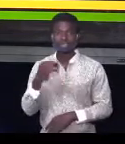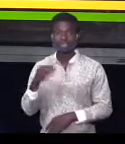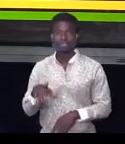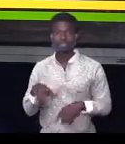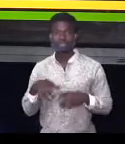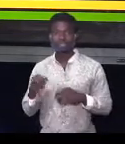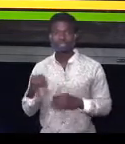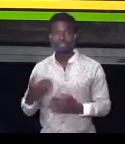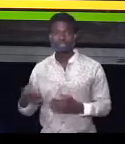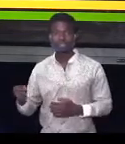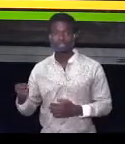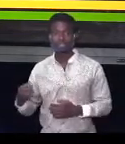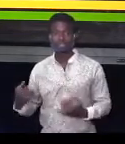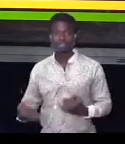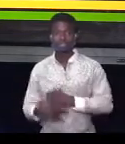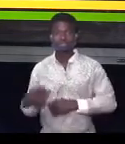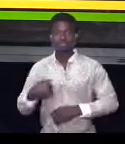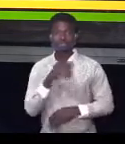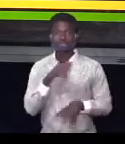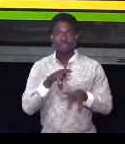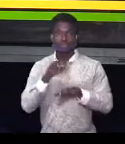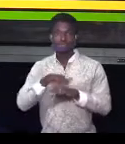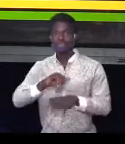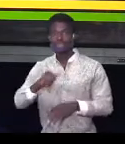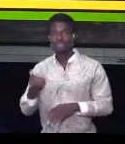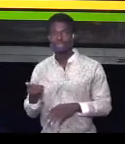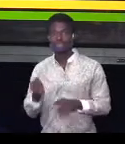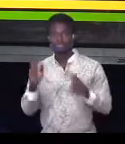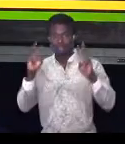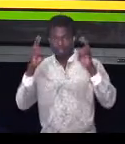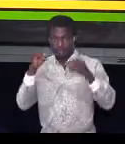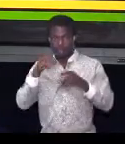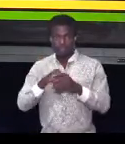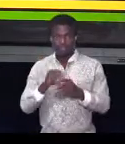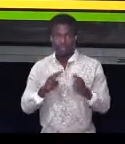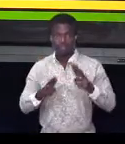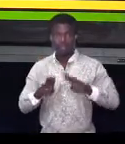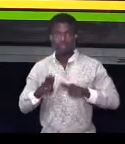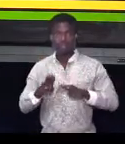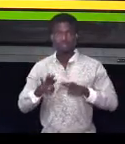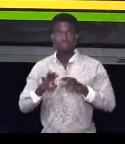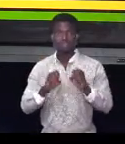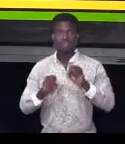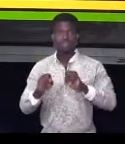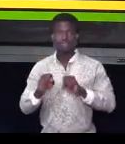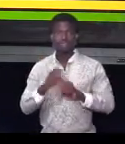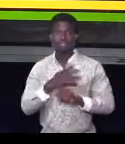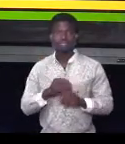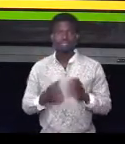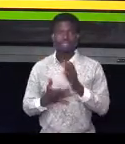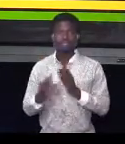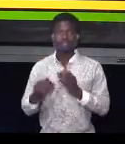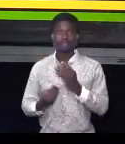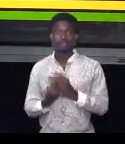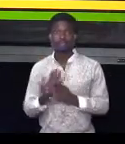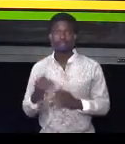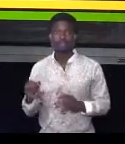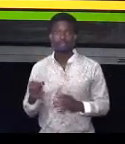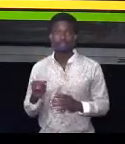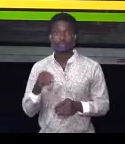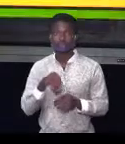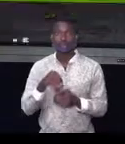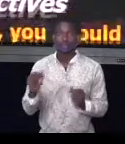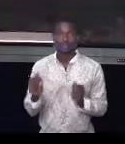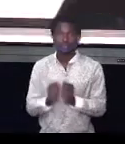of living things. Today, we are looking at another topic in basic science and technology, and that is growing